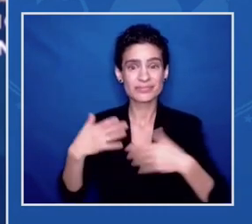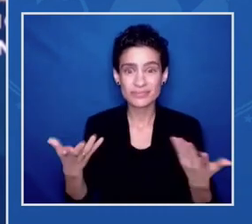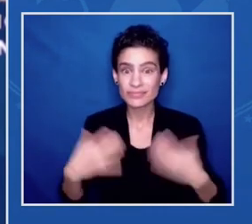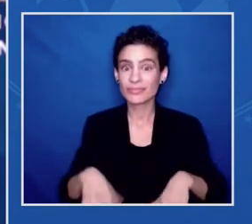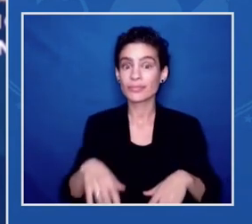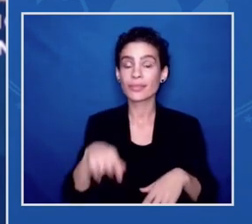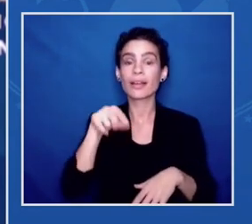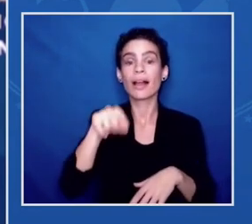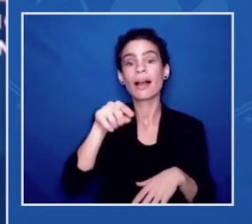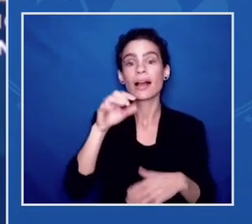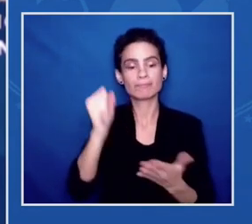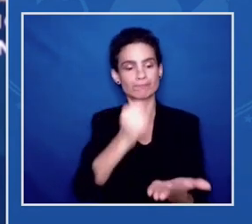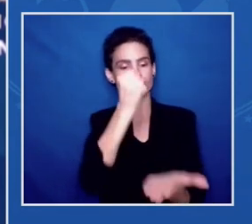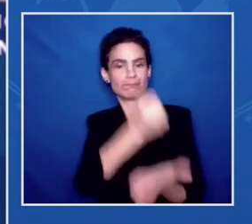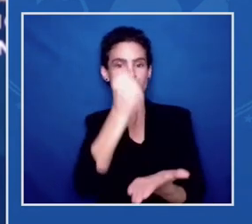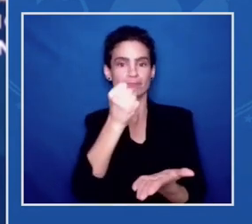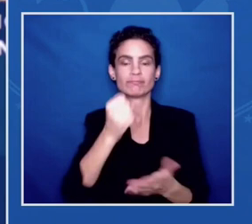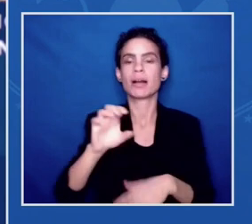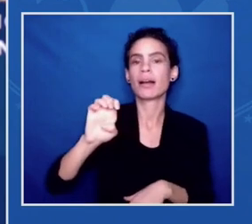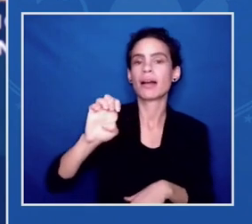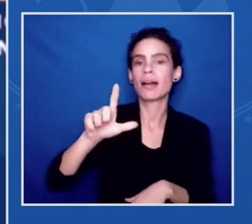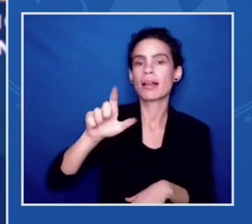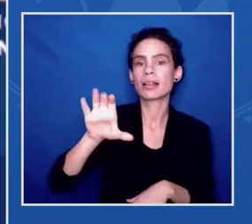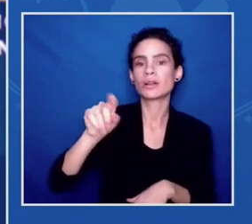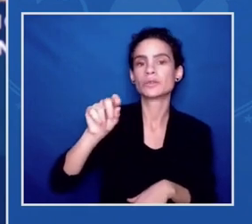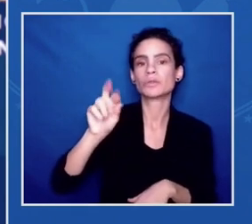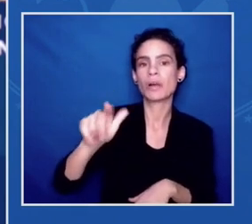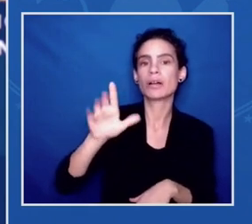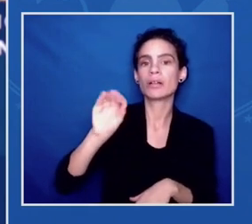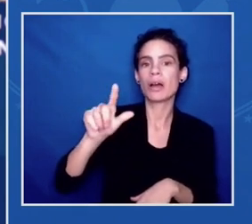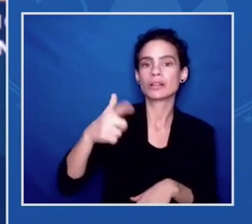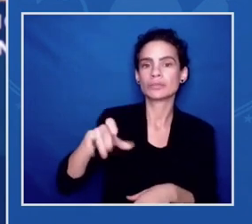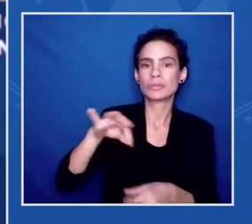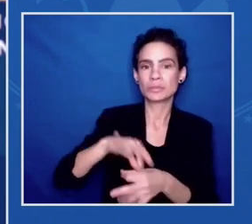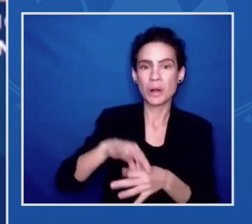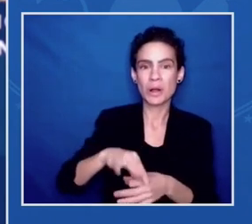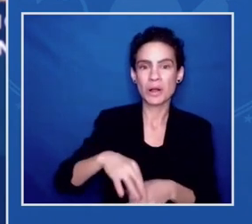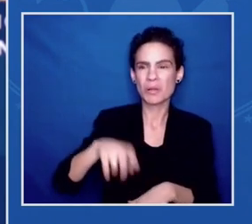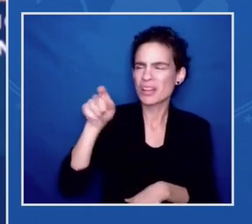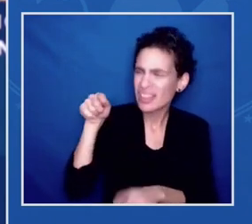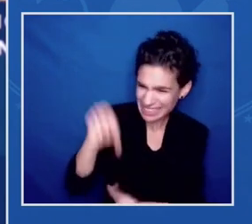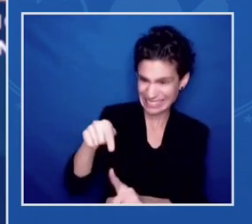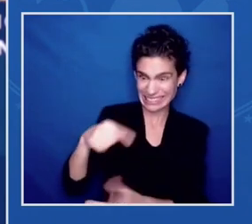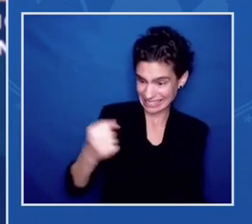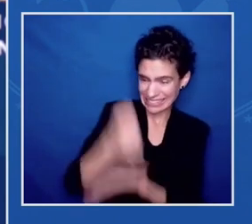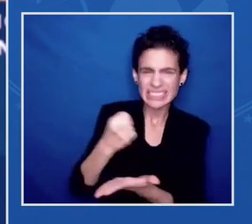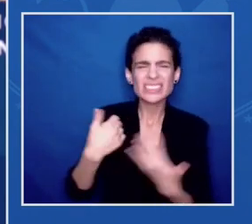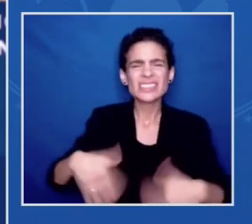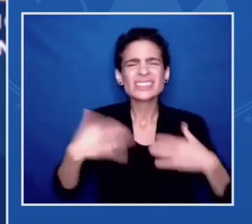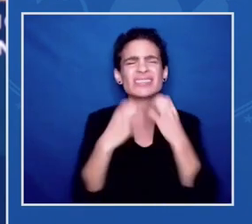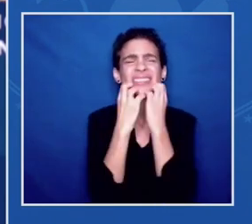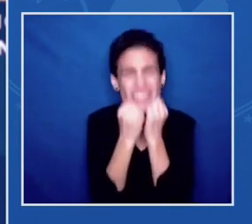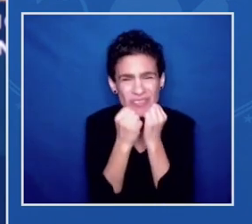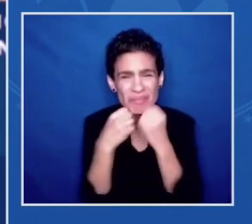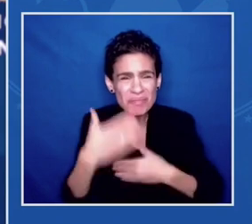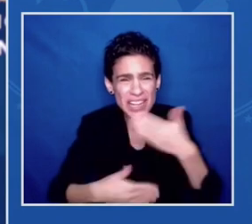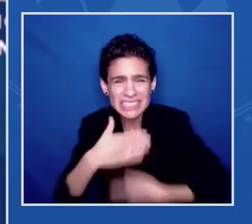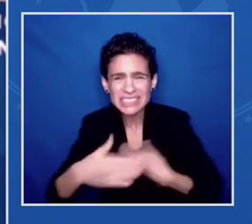The certification of the Electoral College vote is supposed to be a sacred ritual, which we